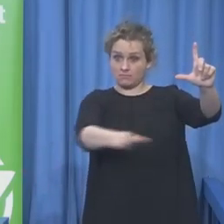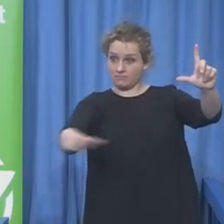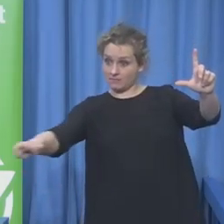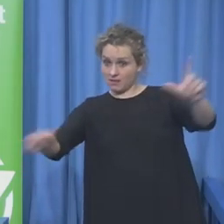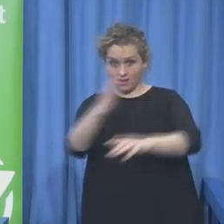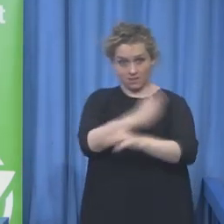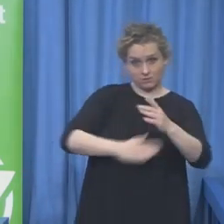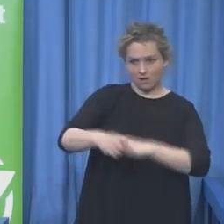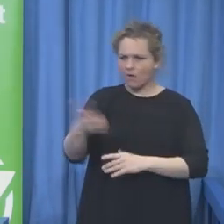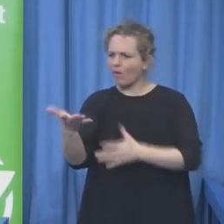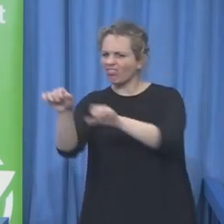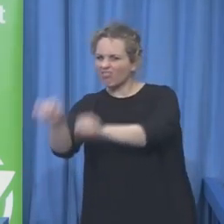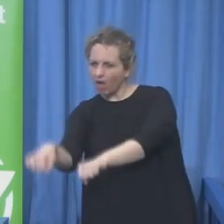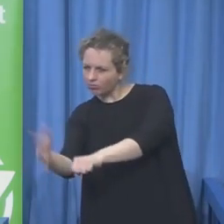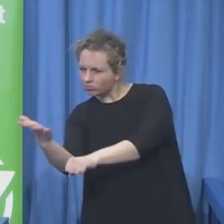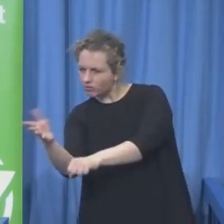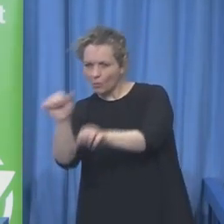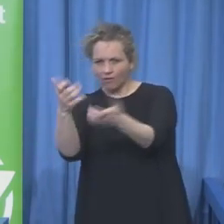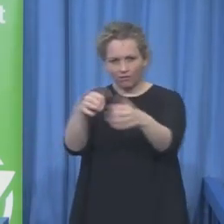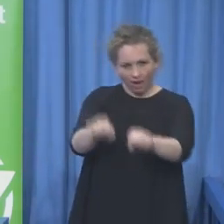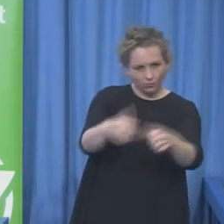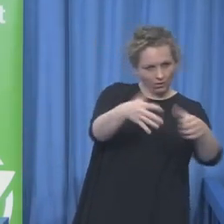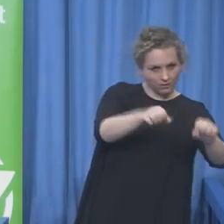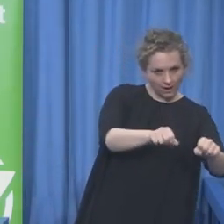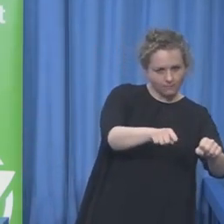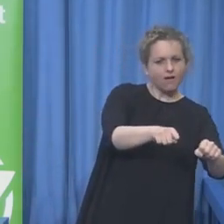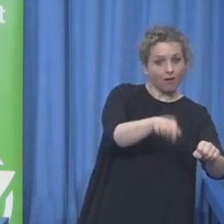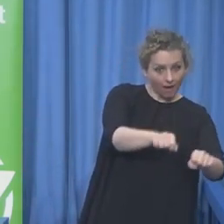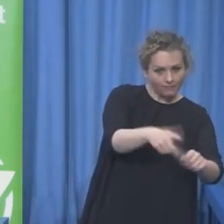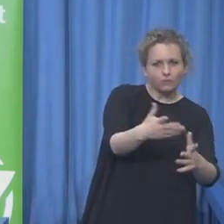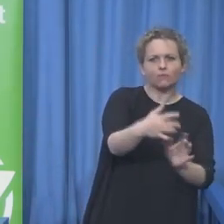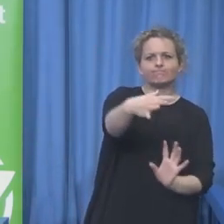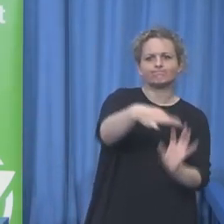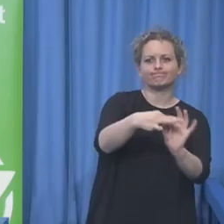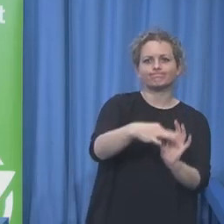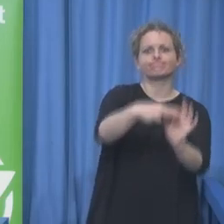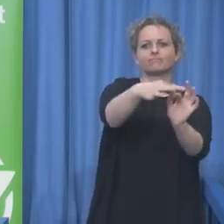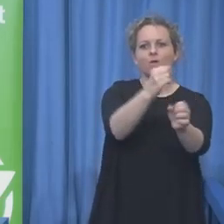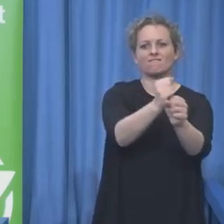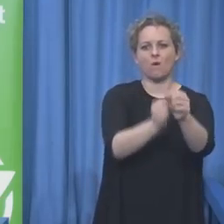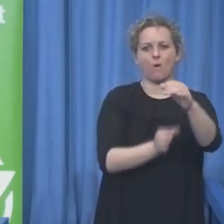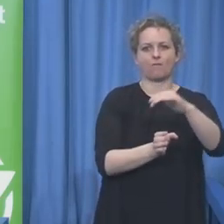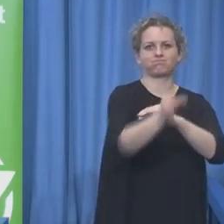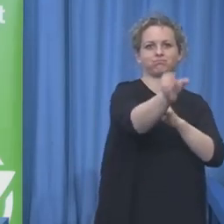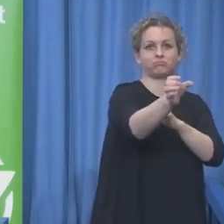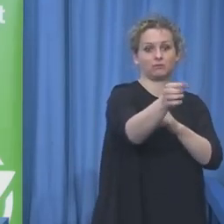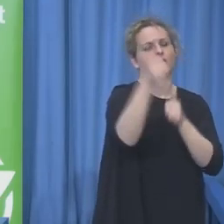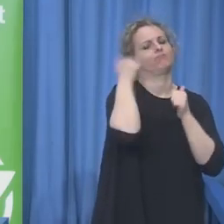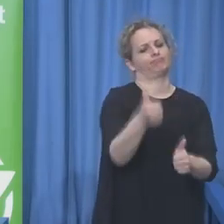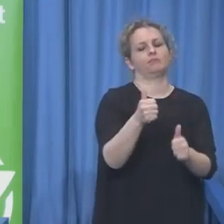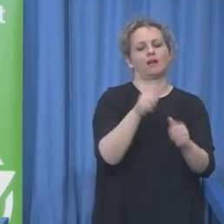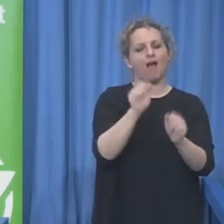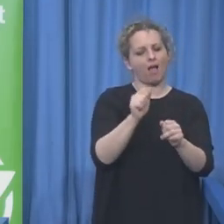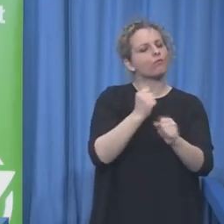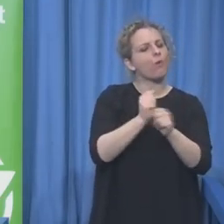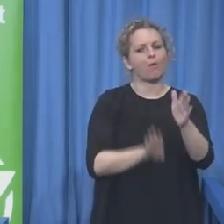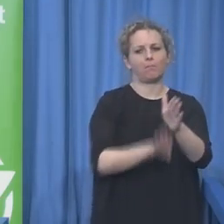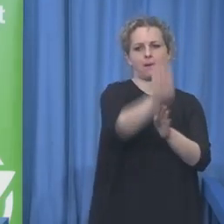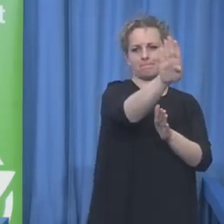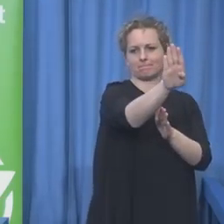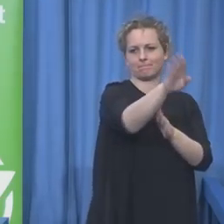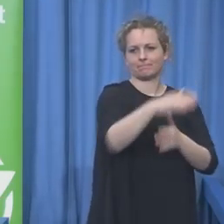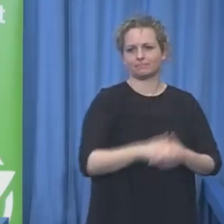articulate man with autism. He lives in Vermont, in Essex, Vermont, and he found the right work by following his heart. He wanted